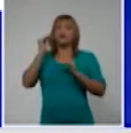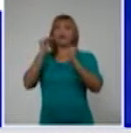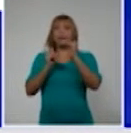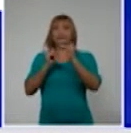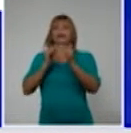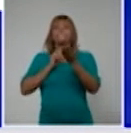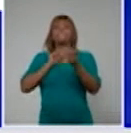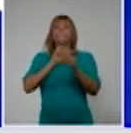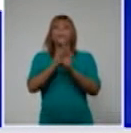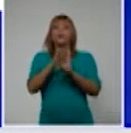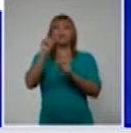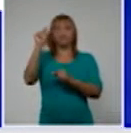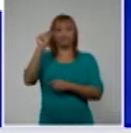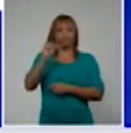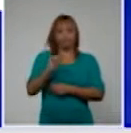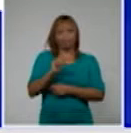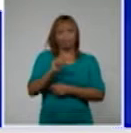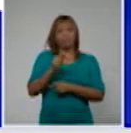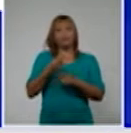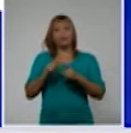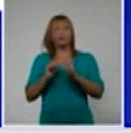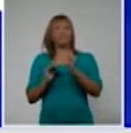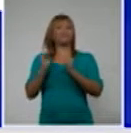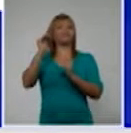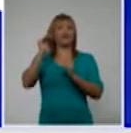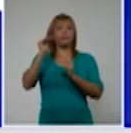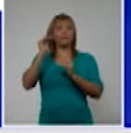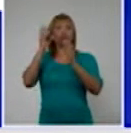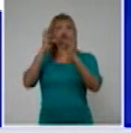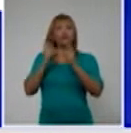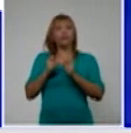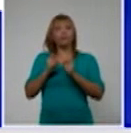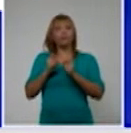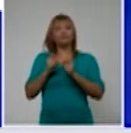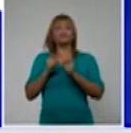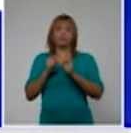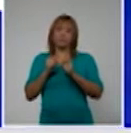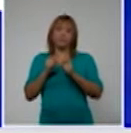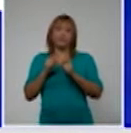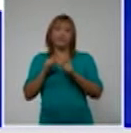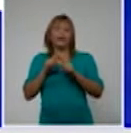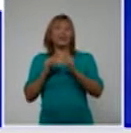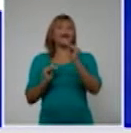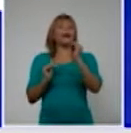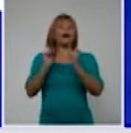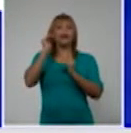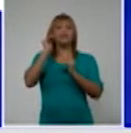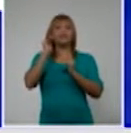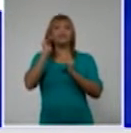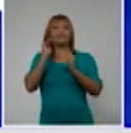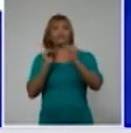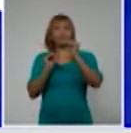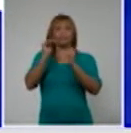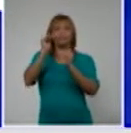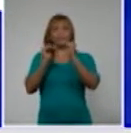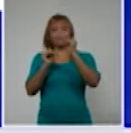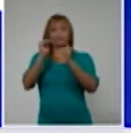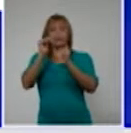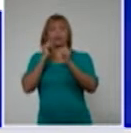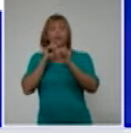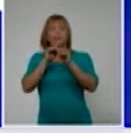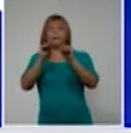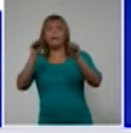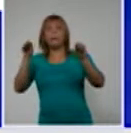pandemic, that far from presenting itself as a simple flu, it brings several complications and entails a large number